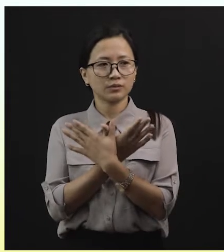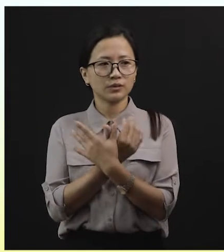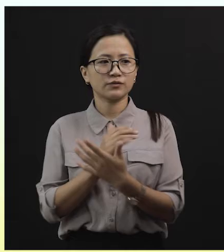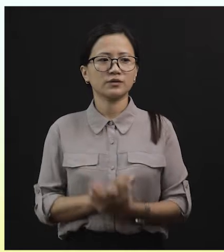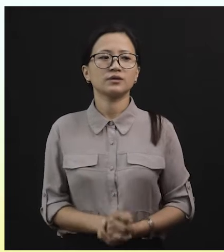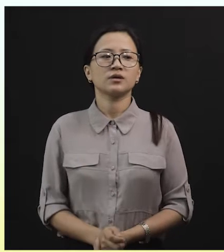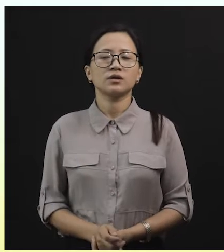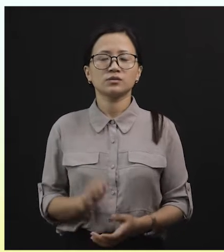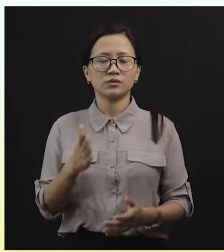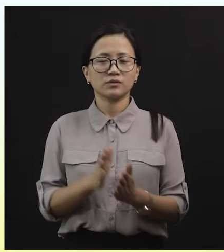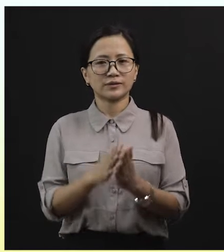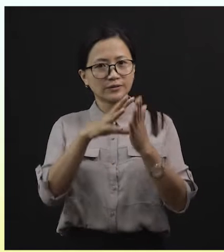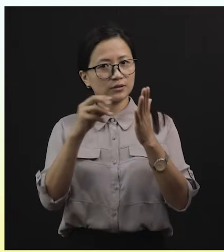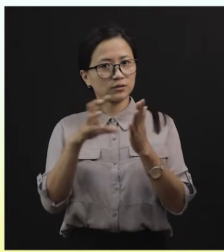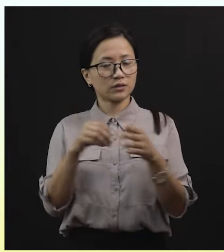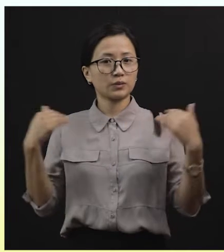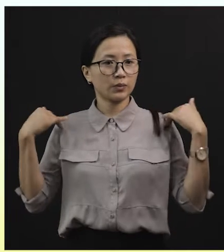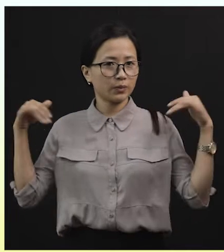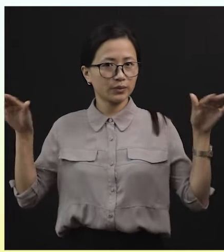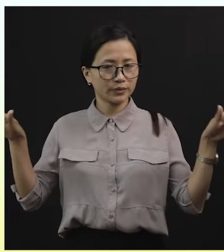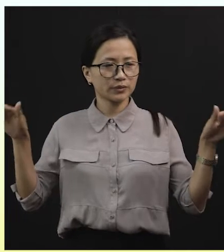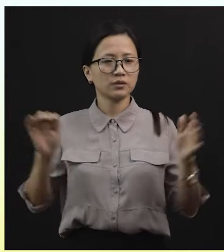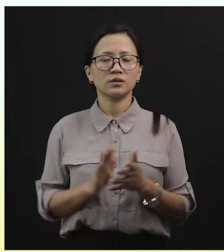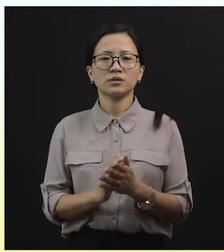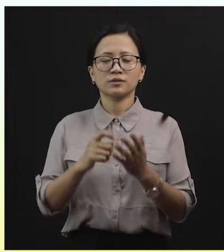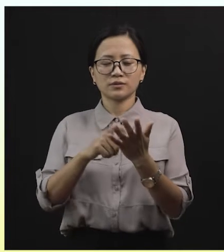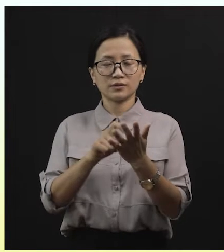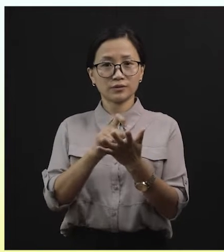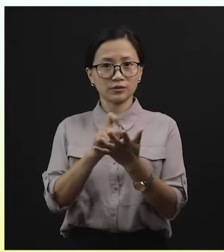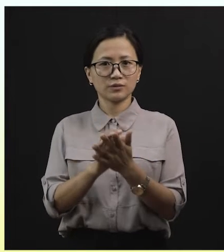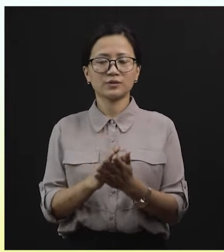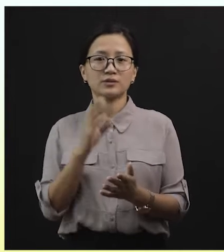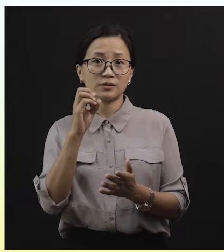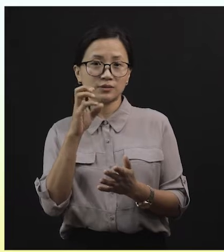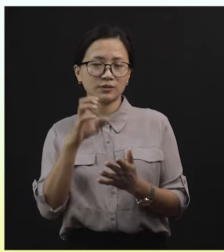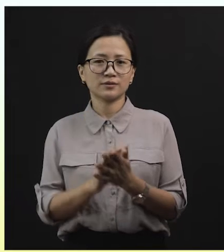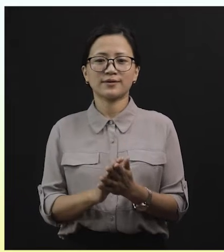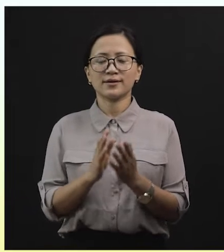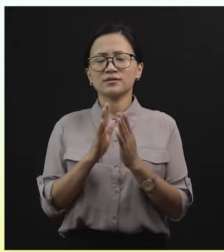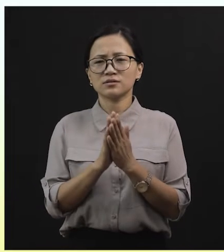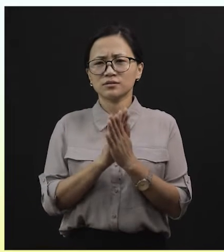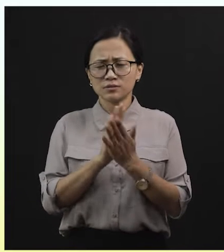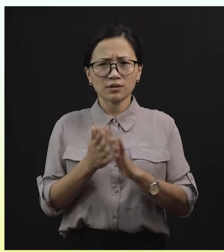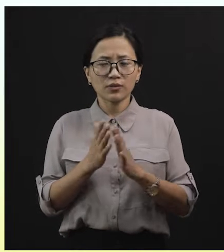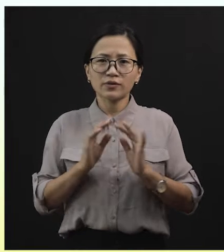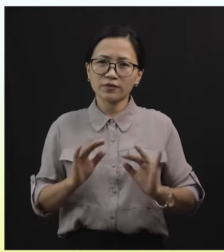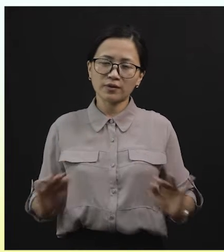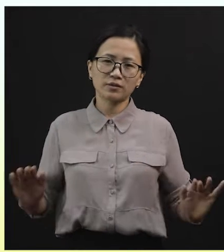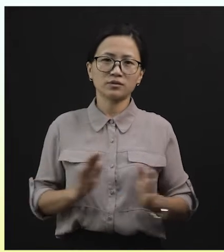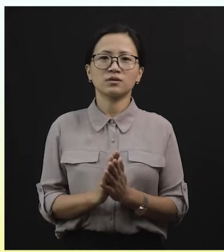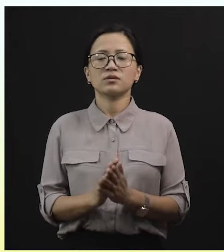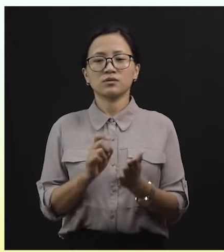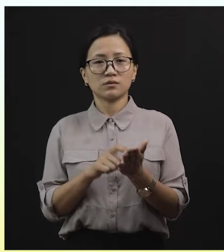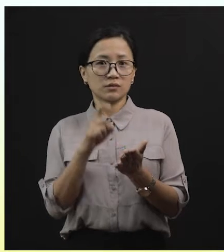with dusty wing, nor cricket chirping cheerily, nor